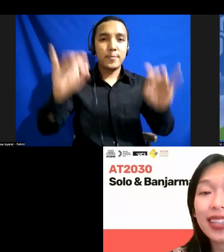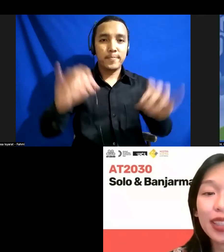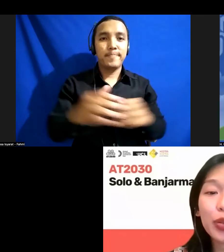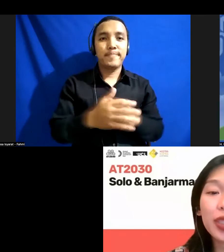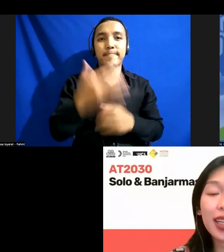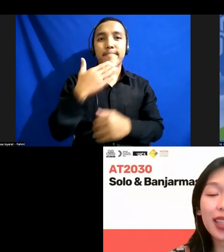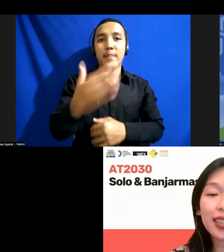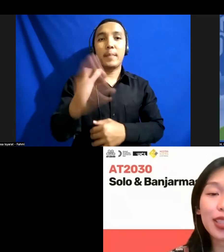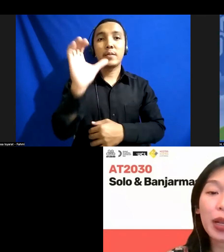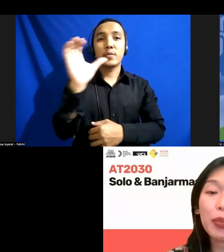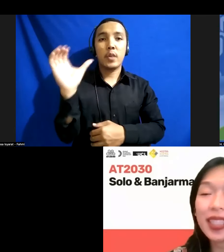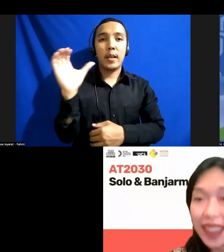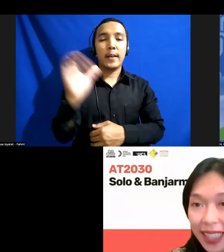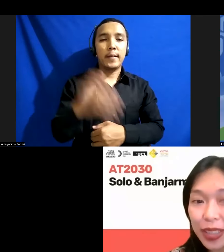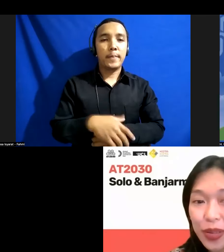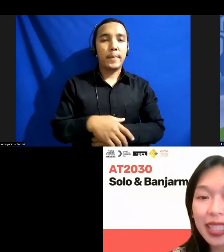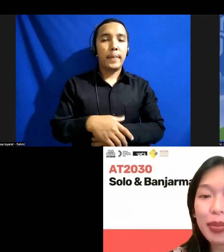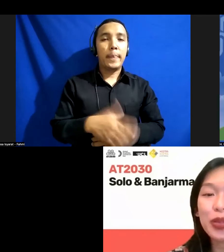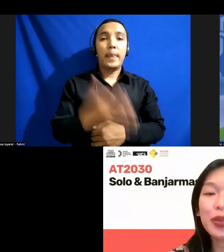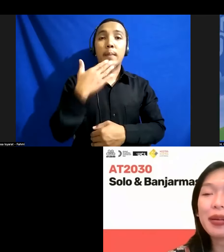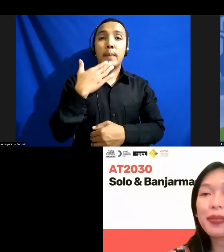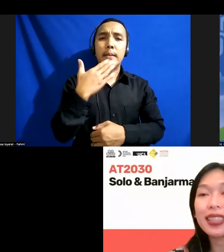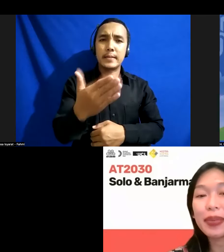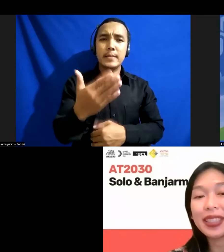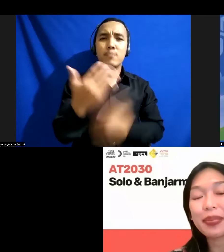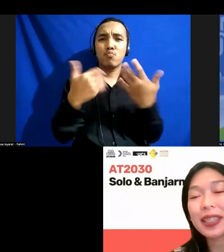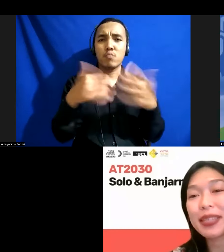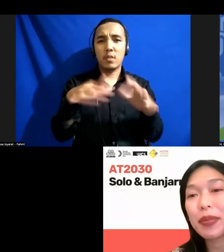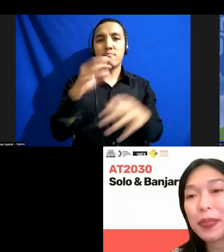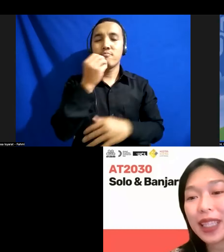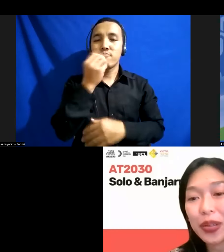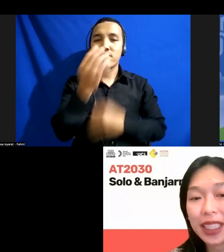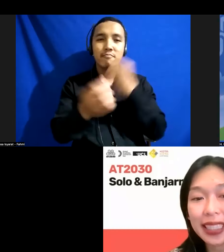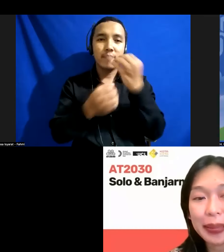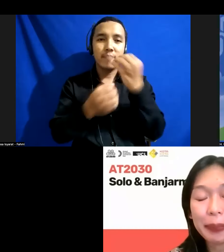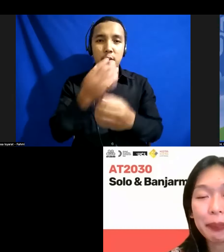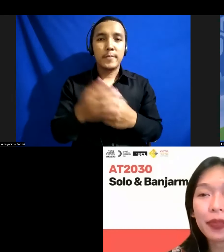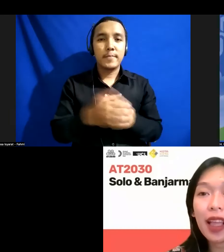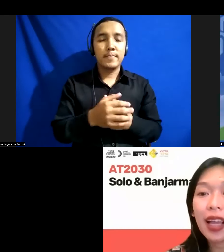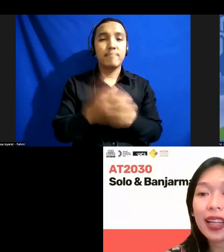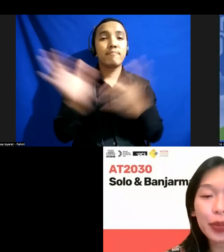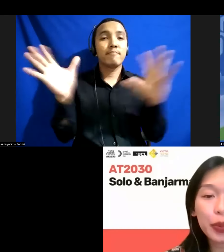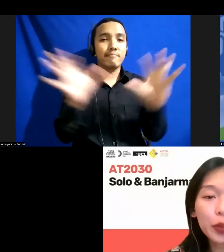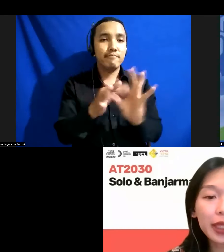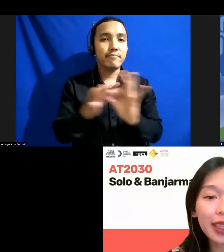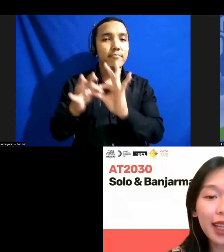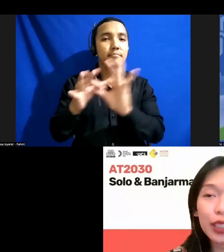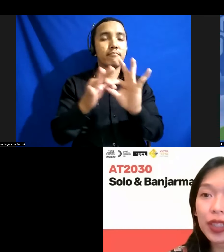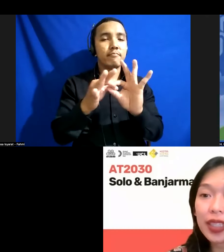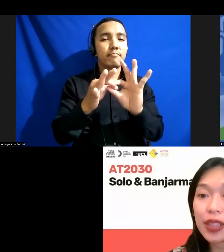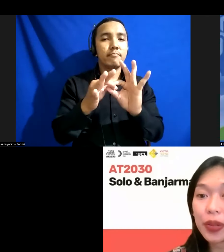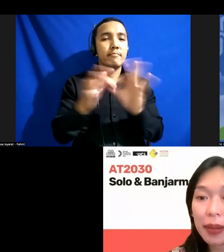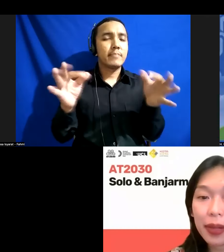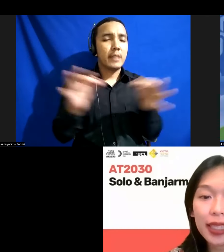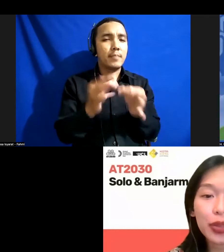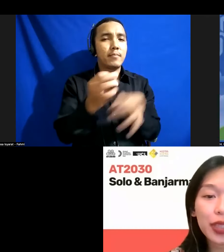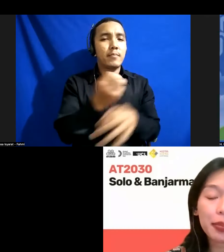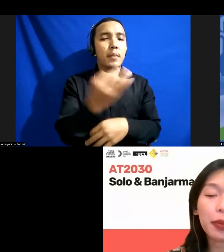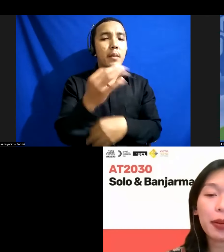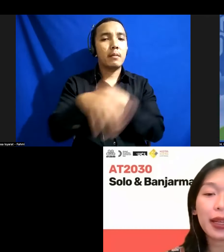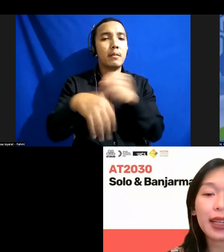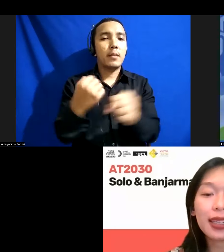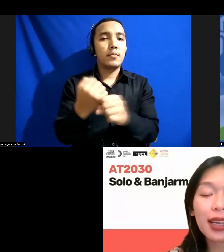Ibnu Sina, for your remarks and for the close collaborations that we have fostered with Banjarmasin in the previous years.